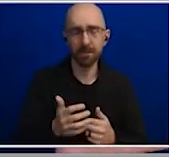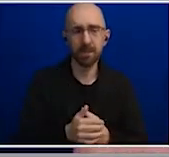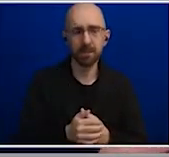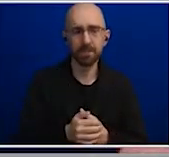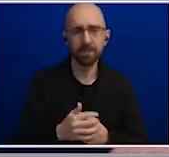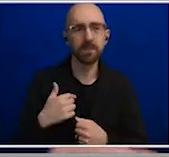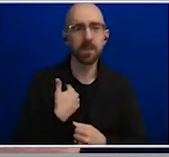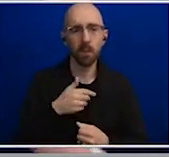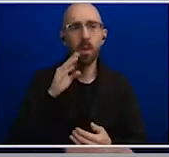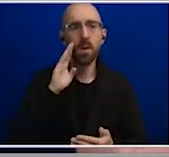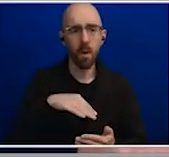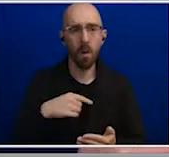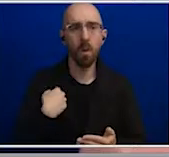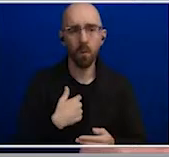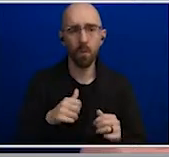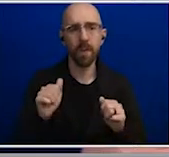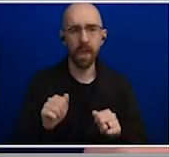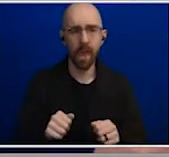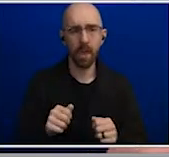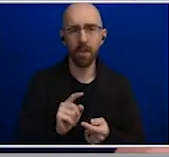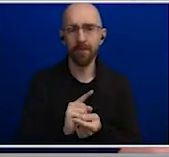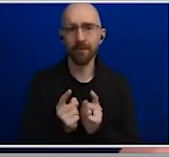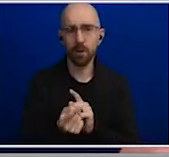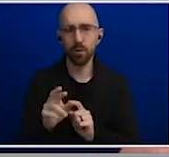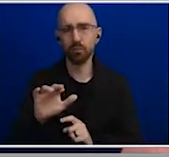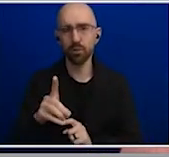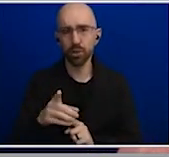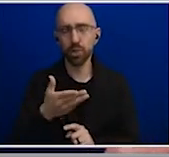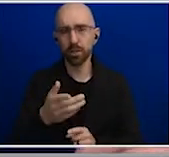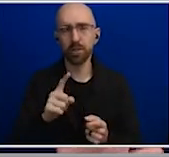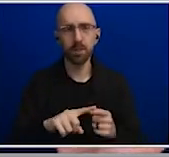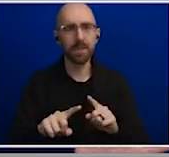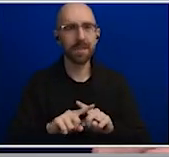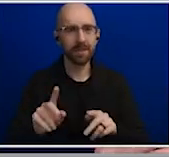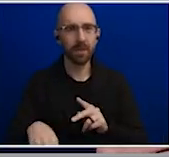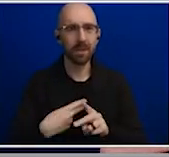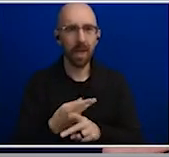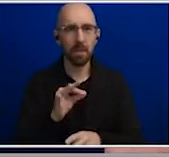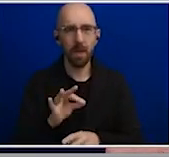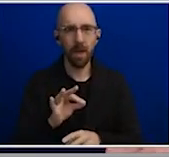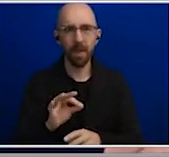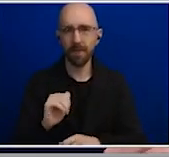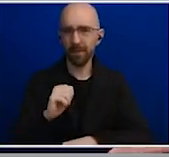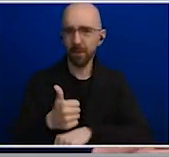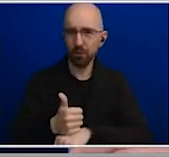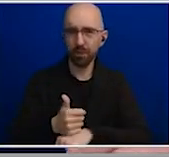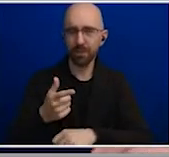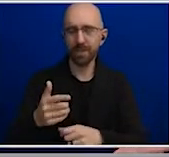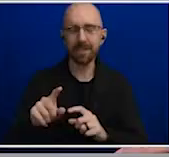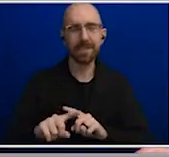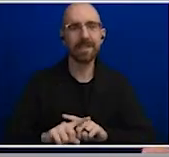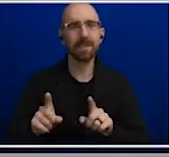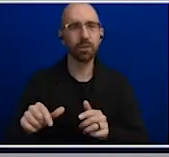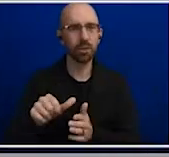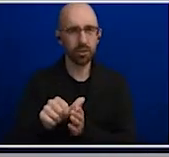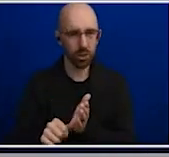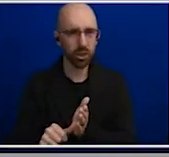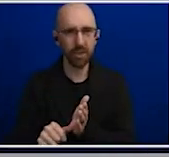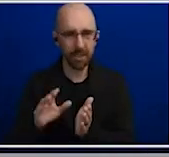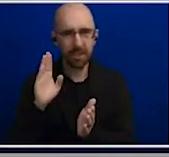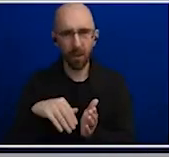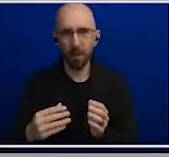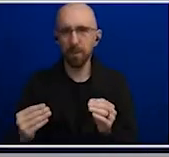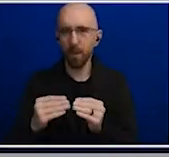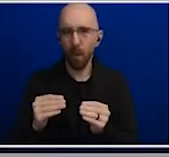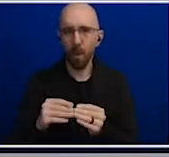we can convert Richard to a different type of configuration. It's a whole nother surgery. It's way more invasive than